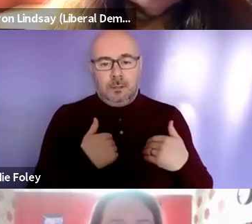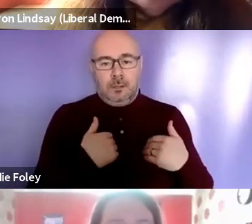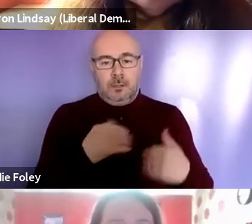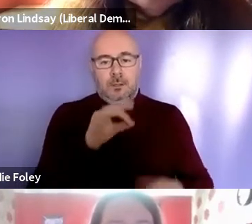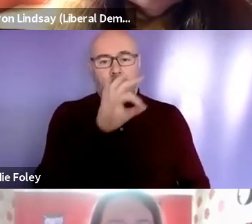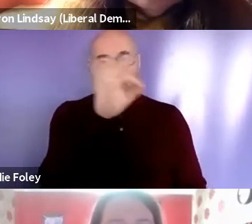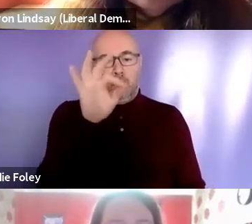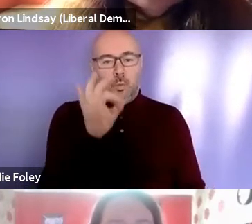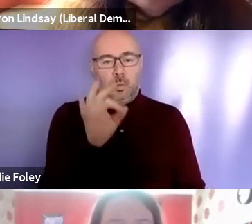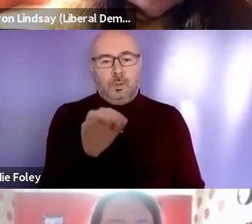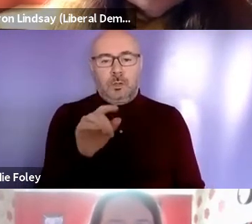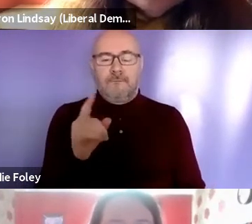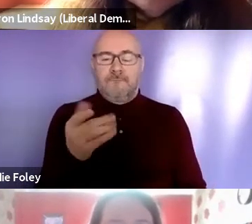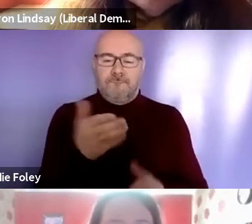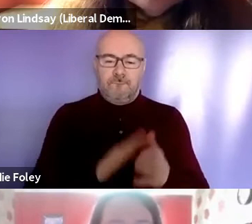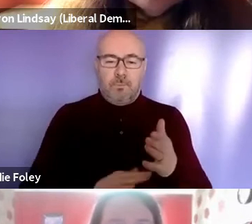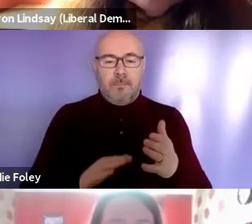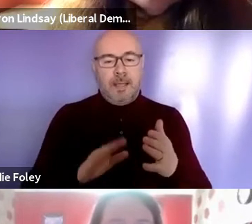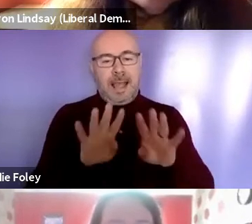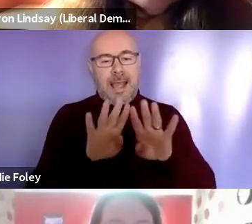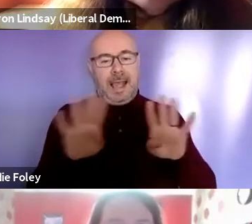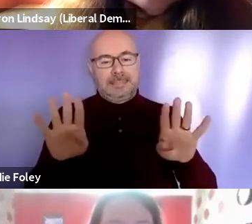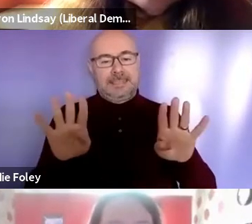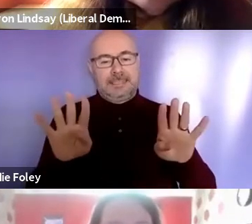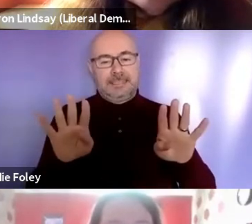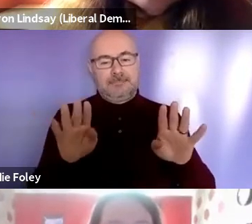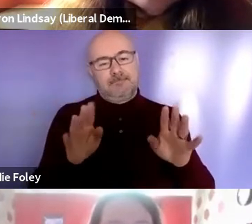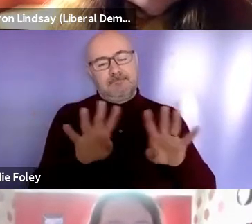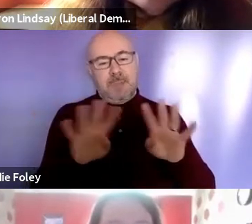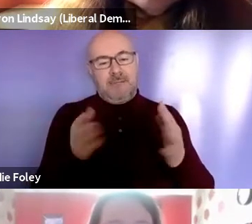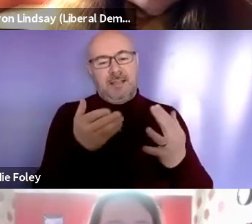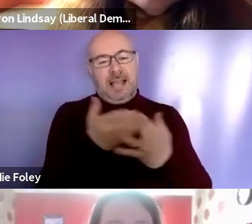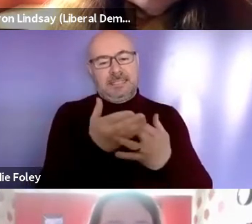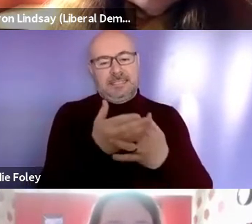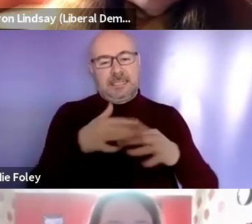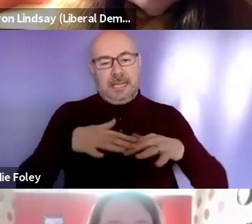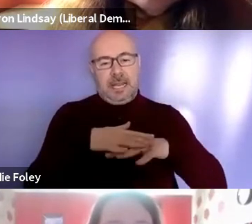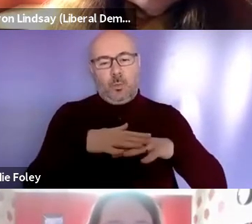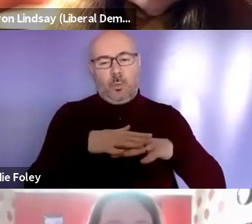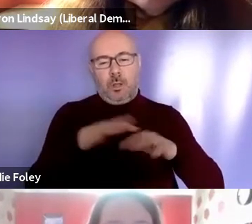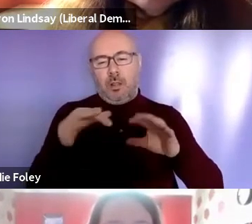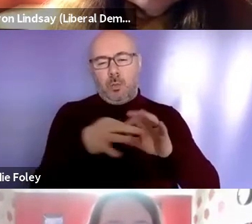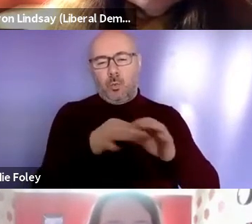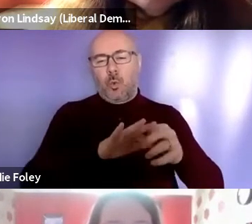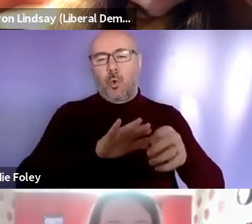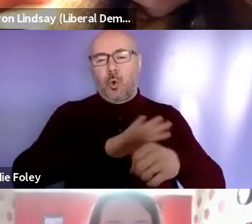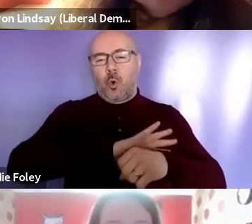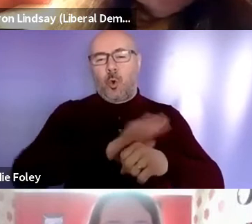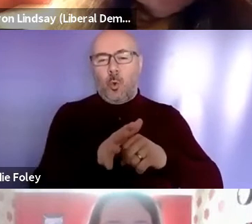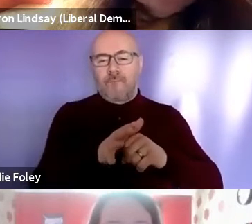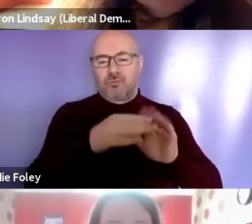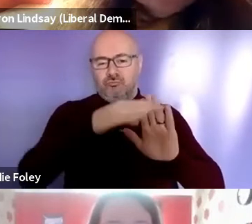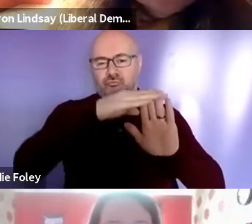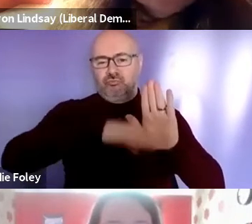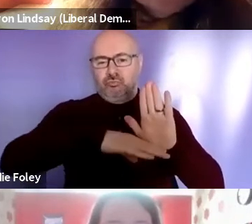our network of access panels, and it's really about COVID restrictions. So as COVID restrictions are